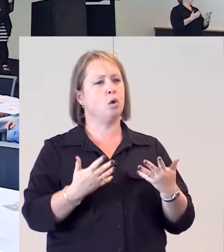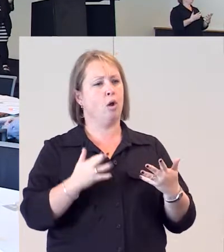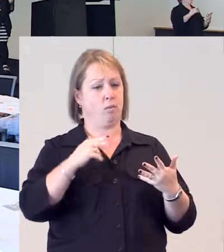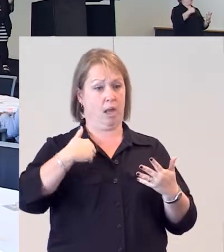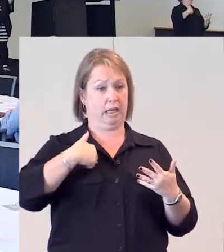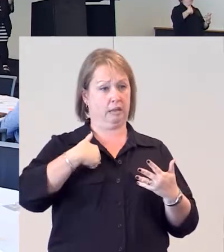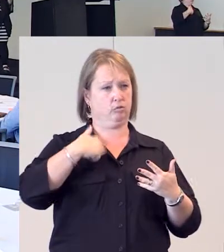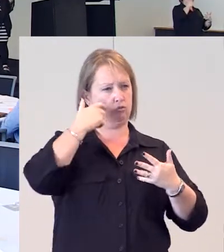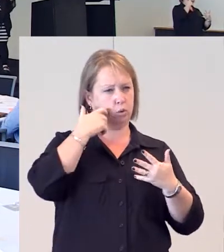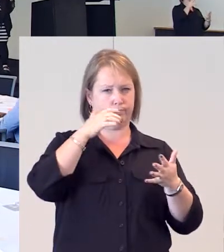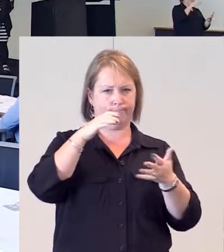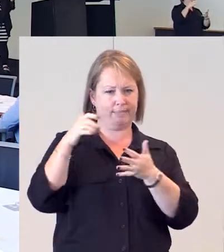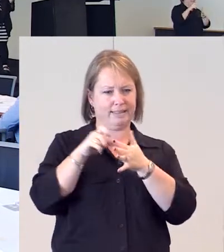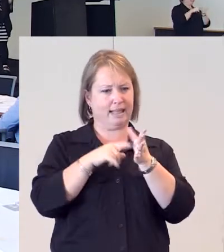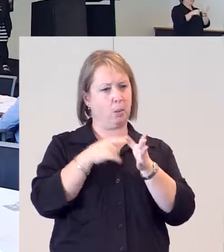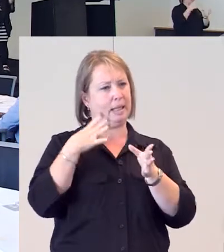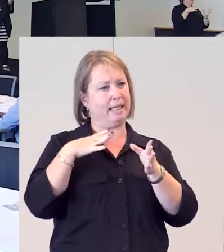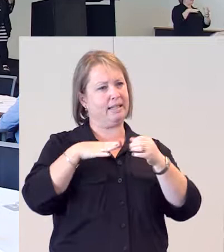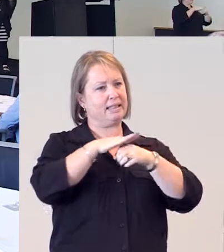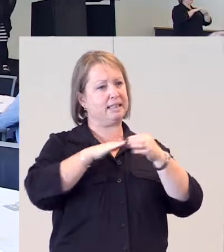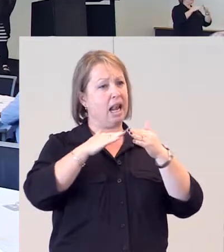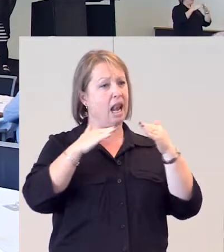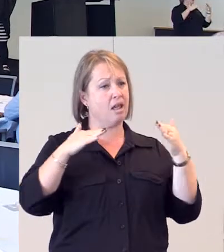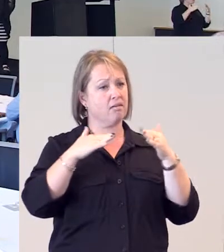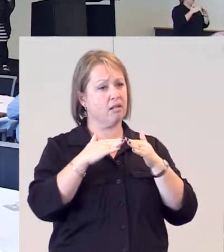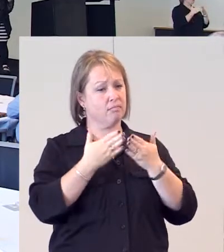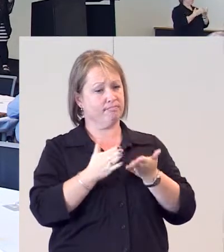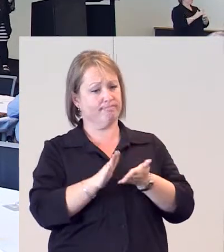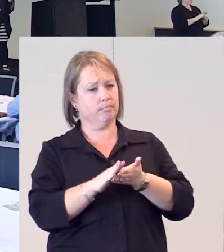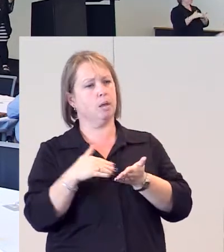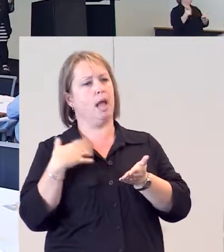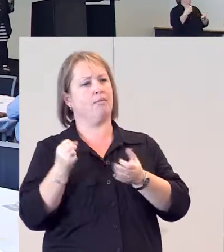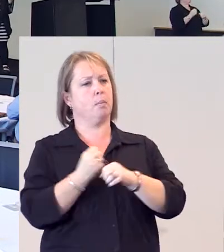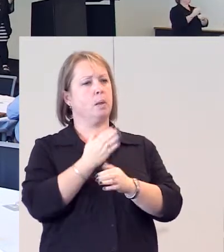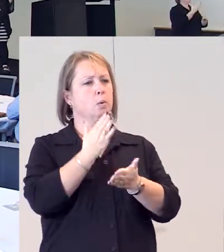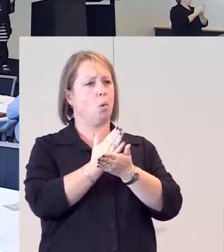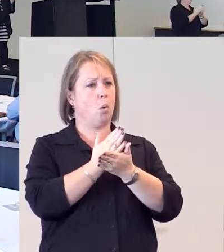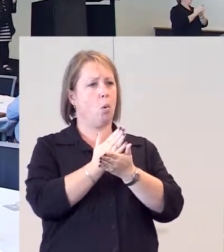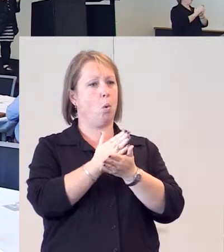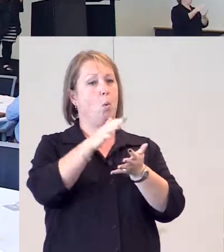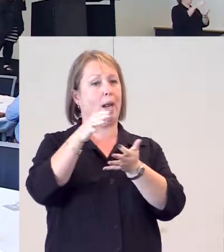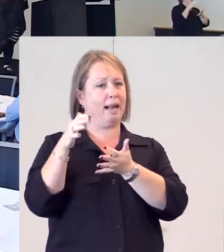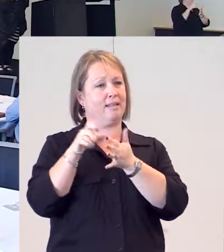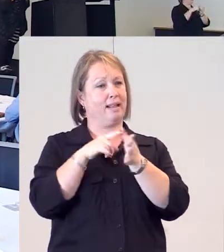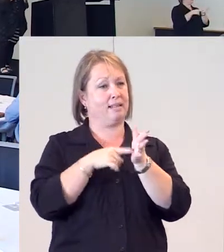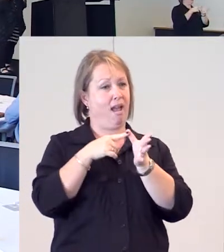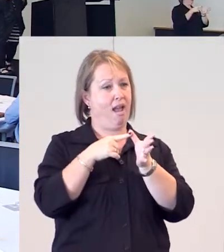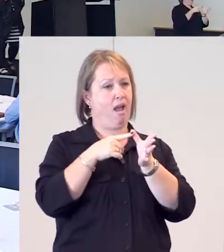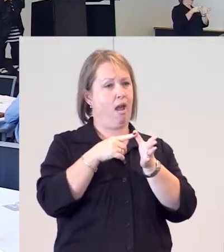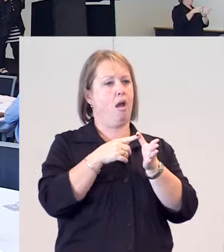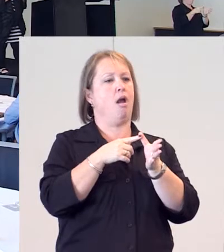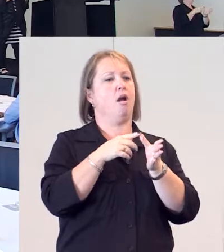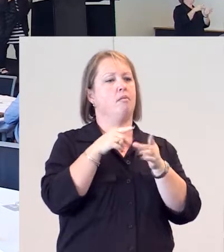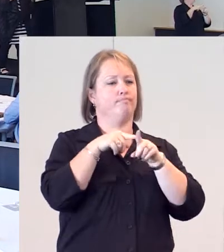data that we need at the sector level, we need to be able to ensure that data is collected at an organisational level. So